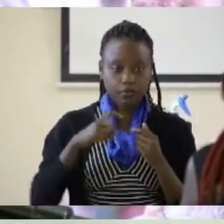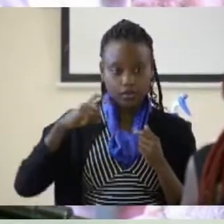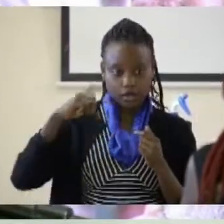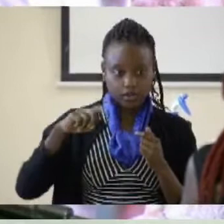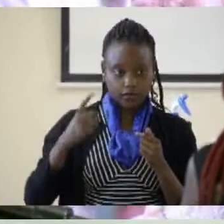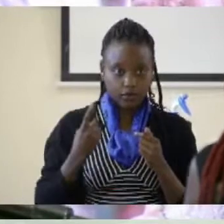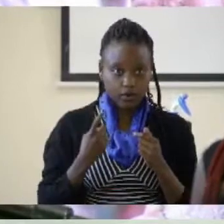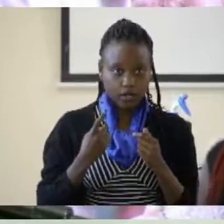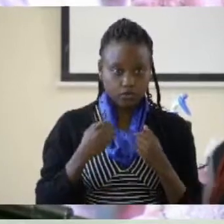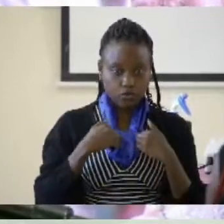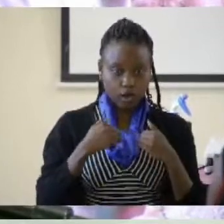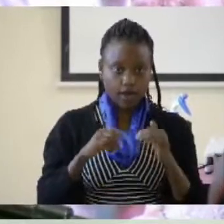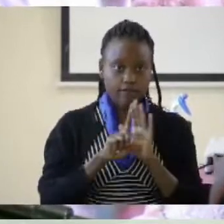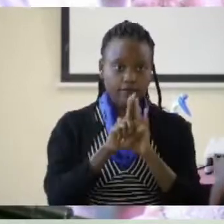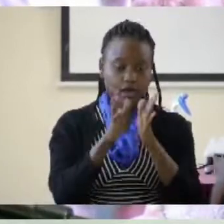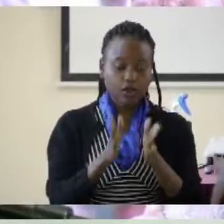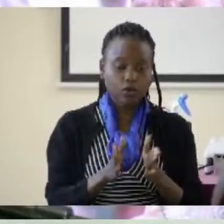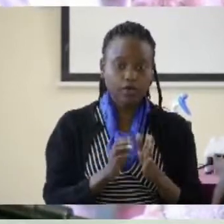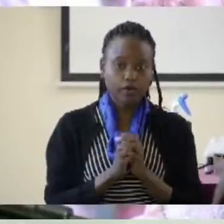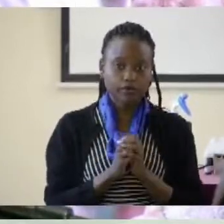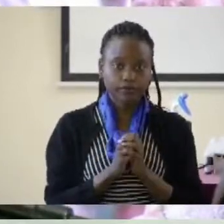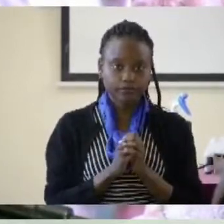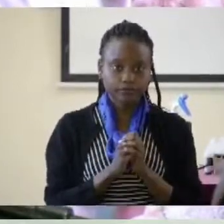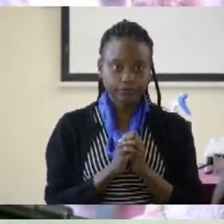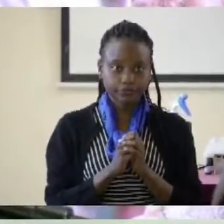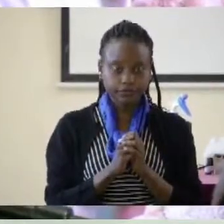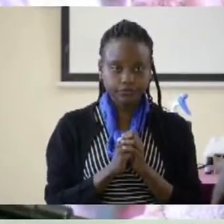to have a lawyer who has the